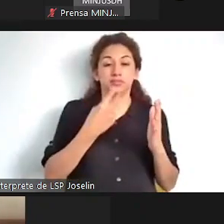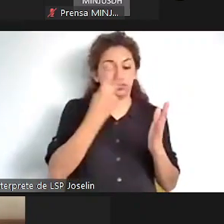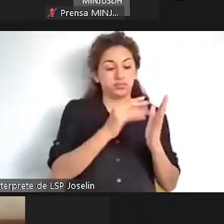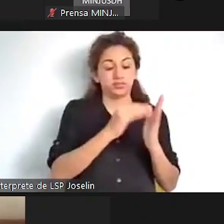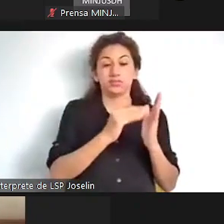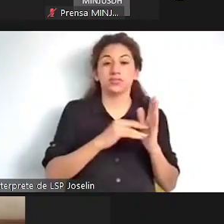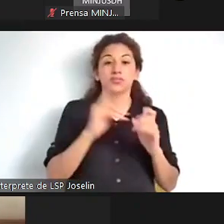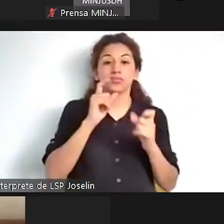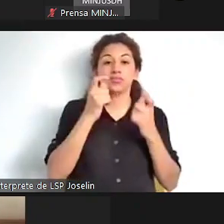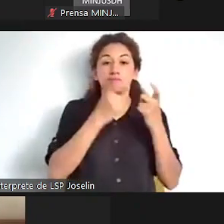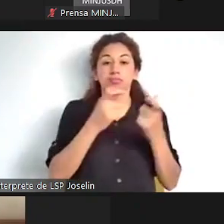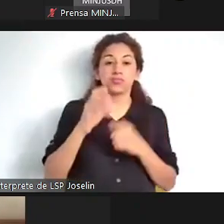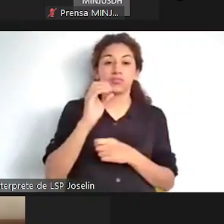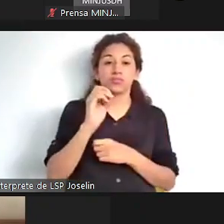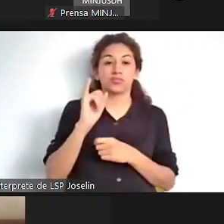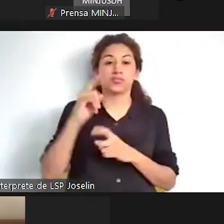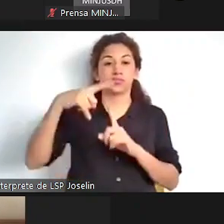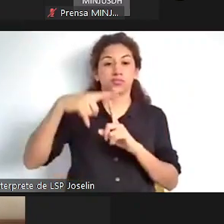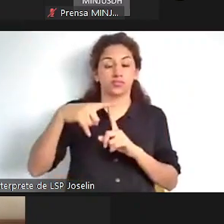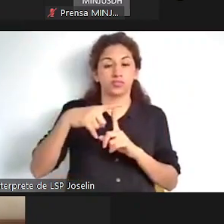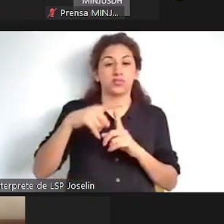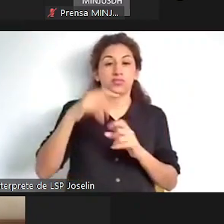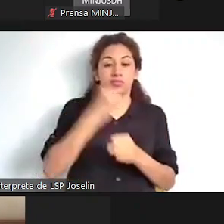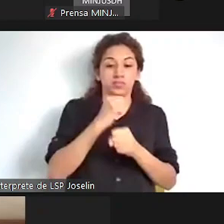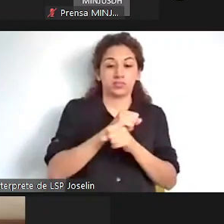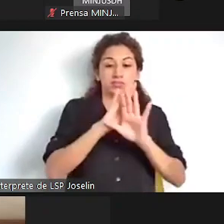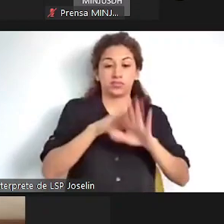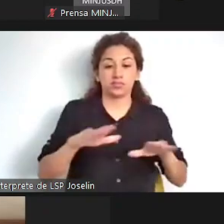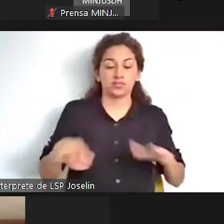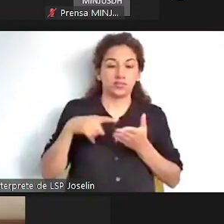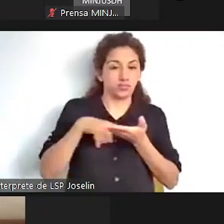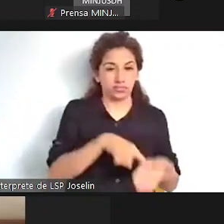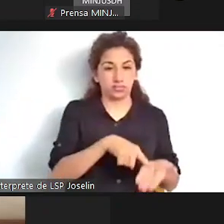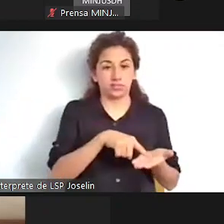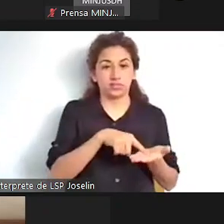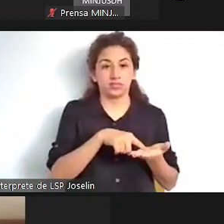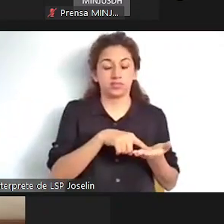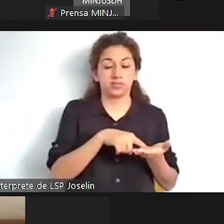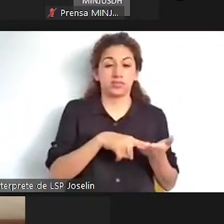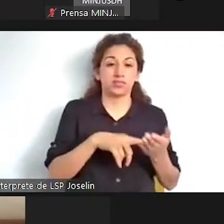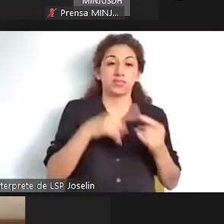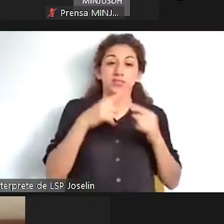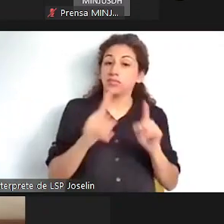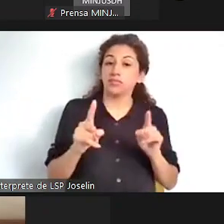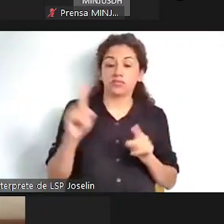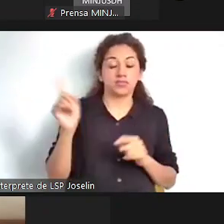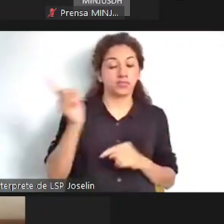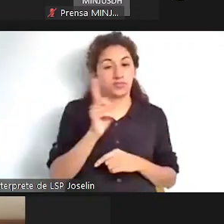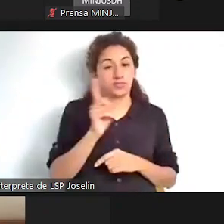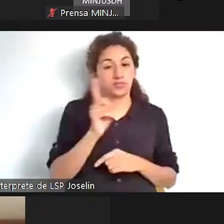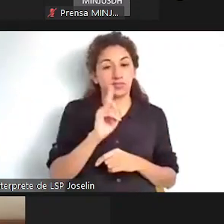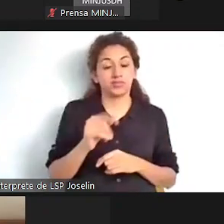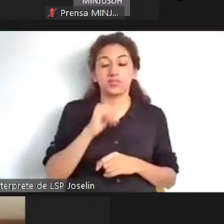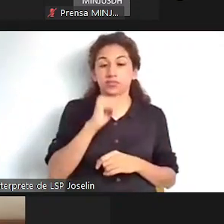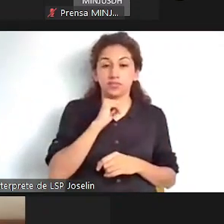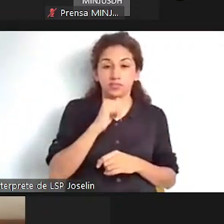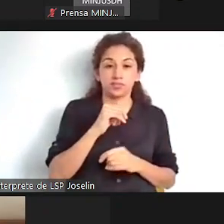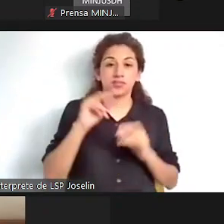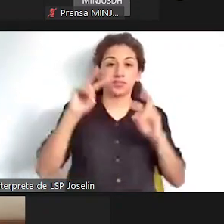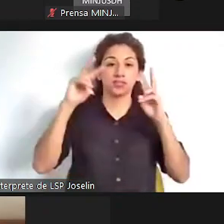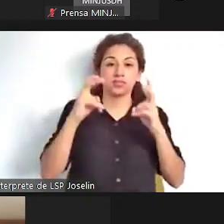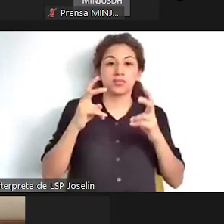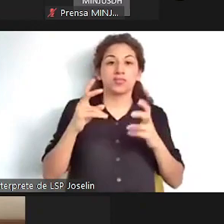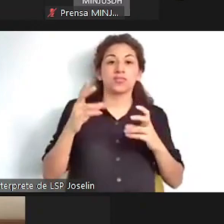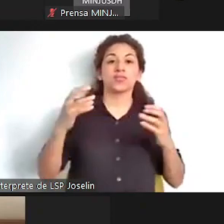be preached that we only have it for child labor and forced laborers it does not